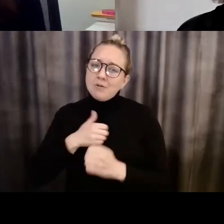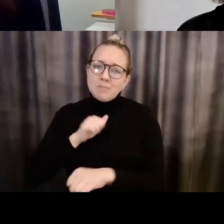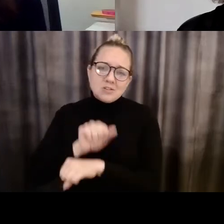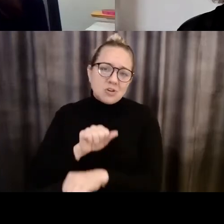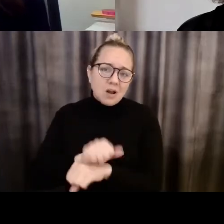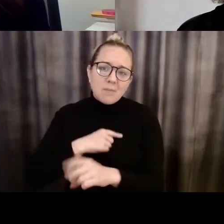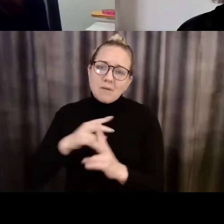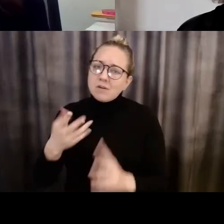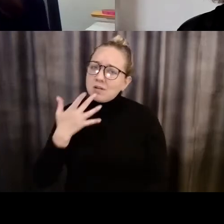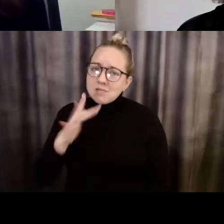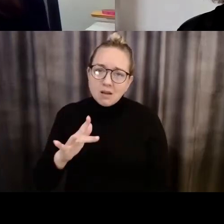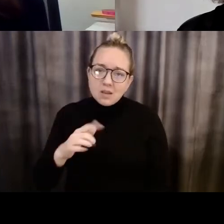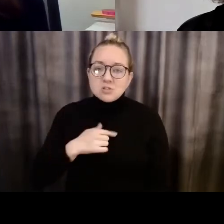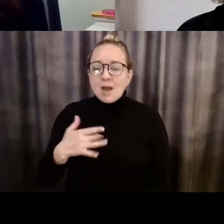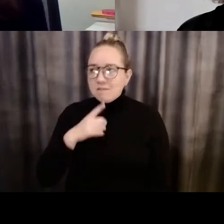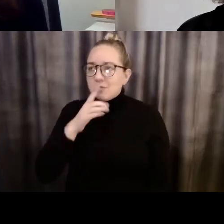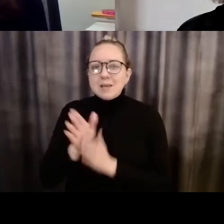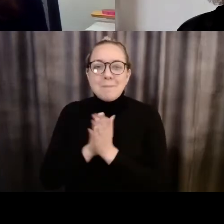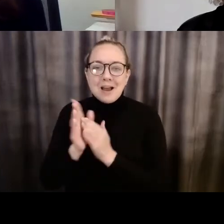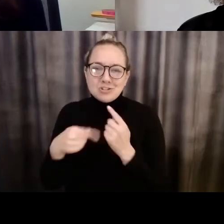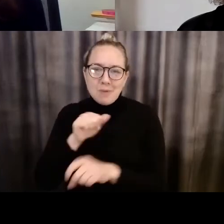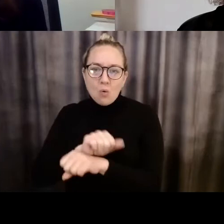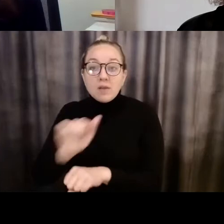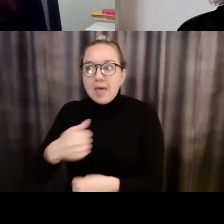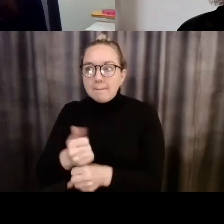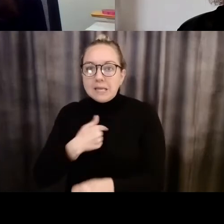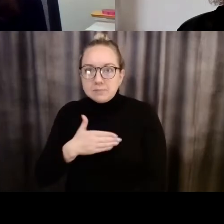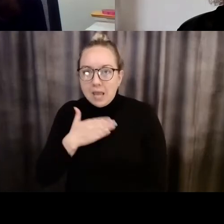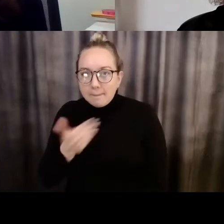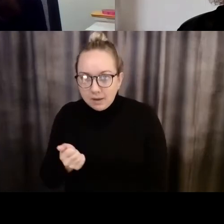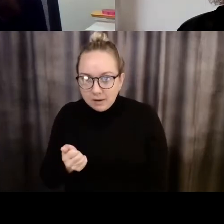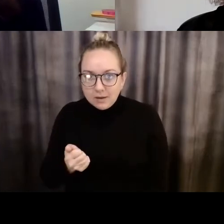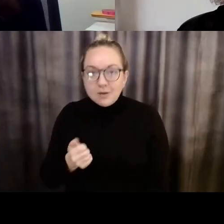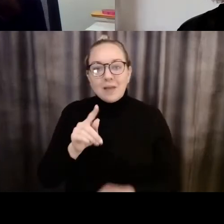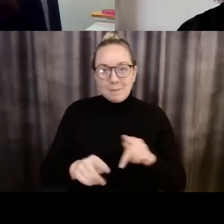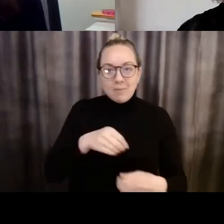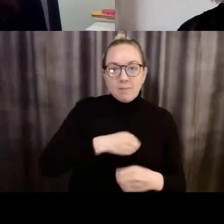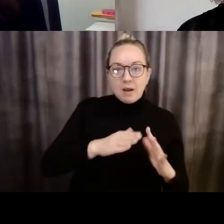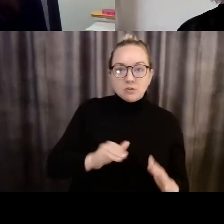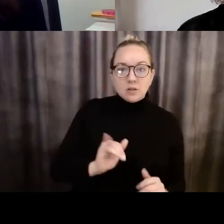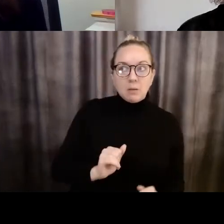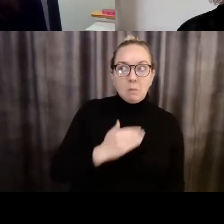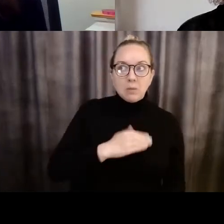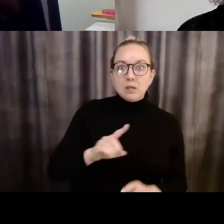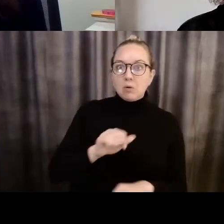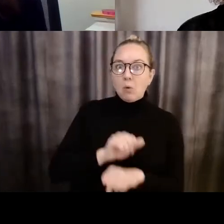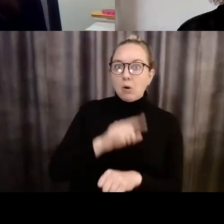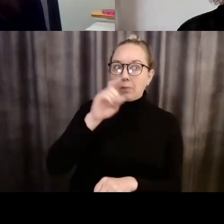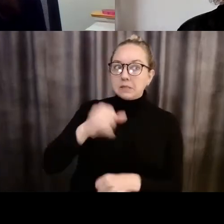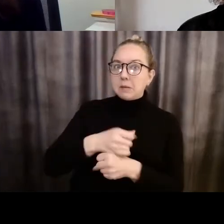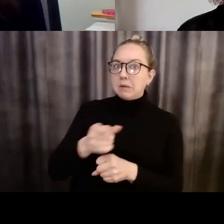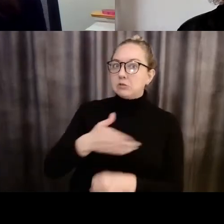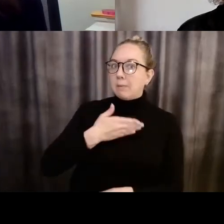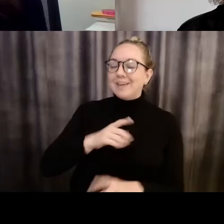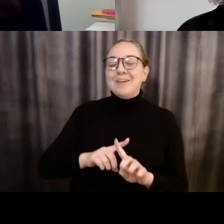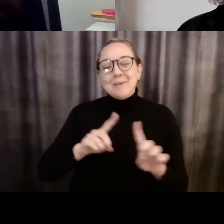way. So I feel passionate about work. It makes me happy. Like my people around in my house say, like, go work because that makes you really happy, right? But I also set